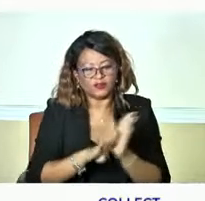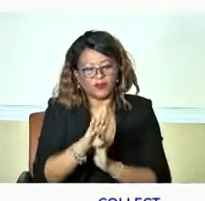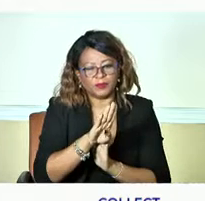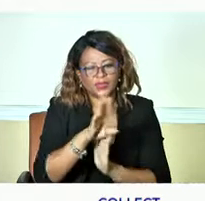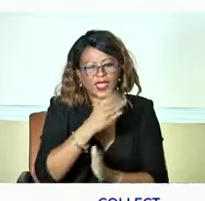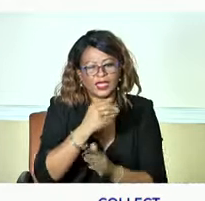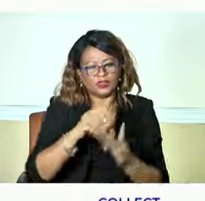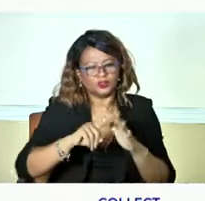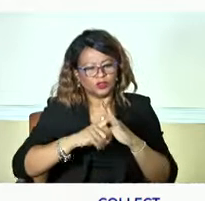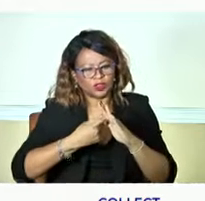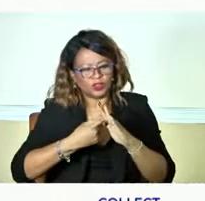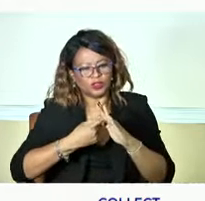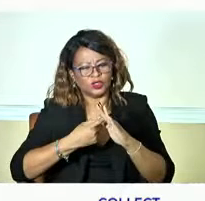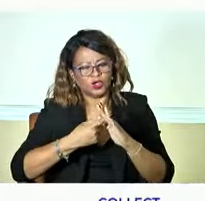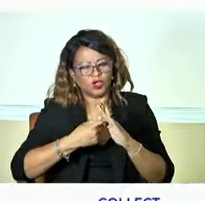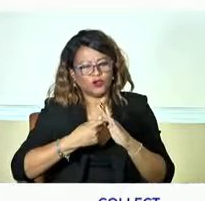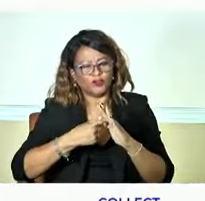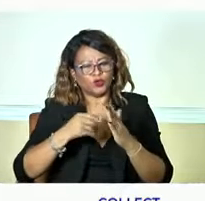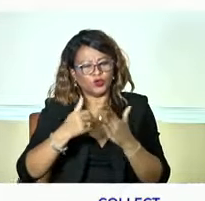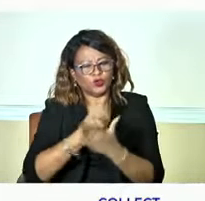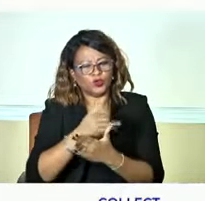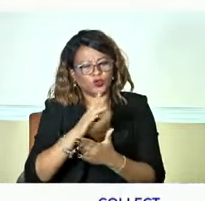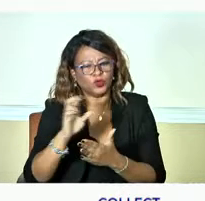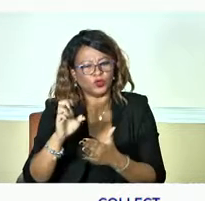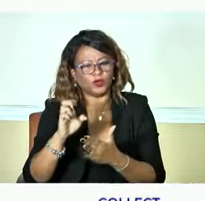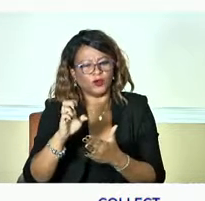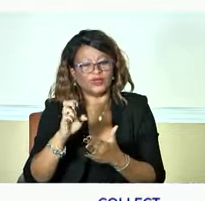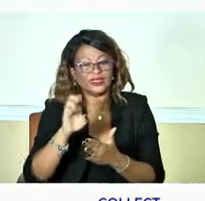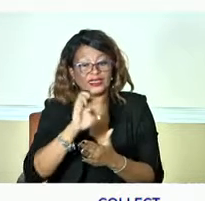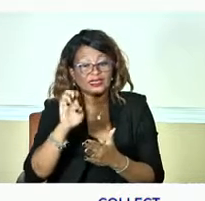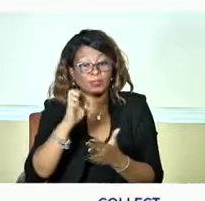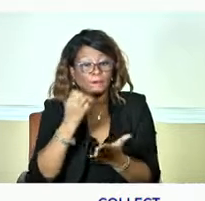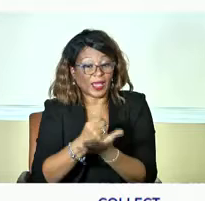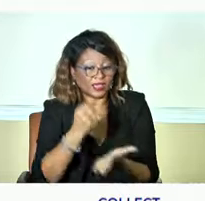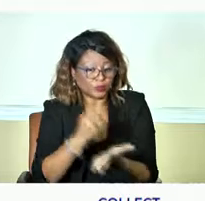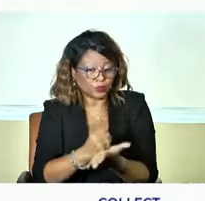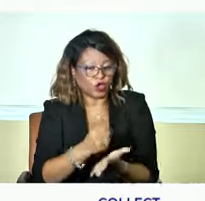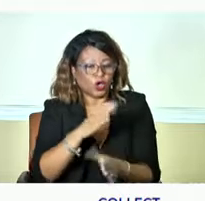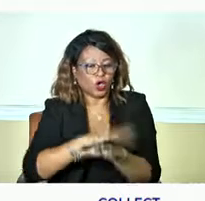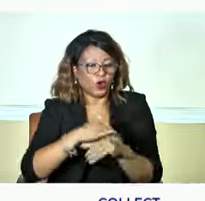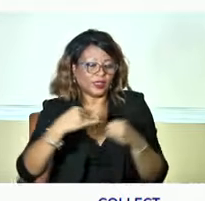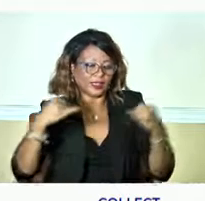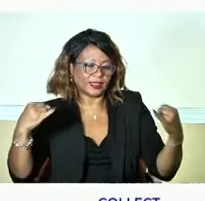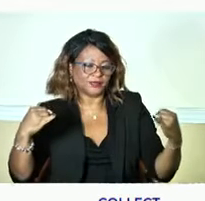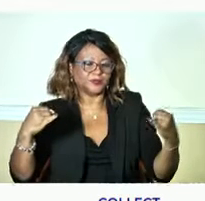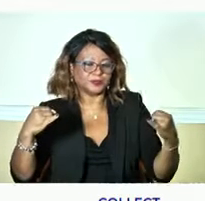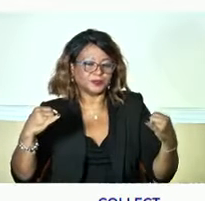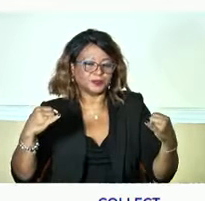the launch of the Renewal of E-Passports online.